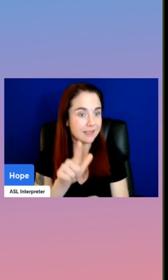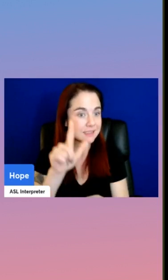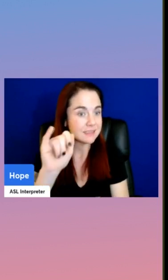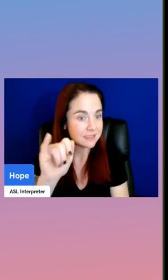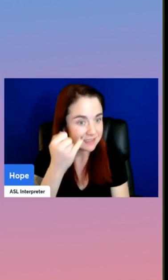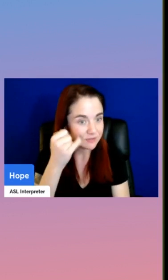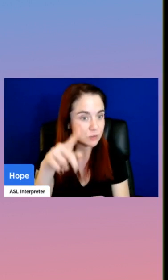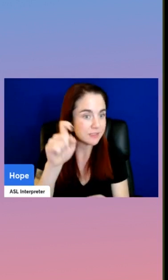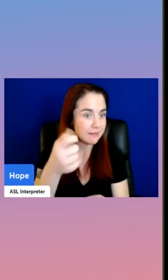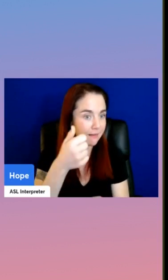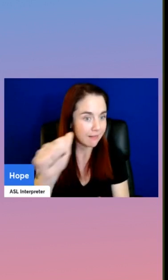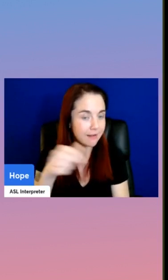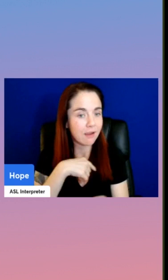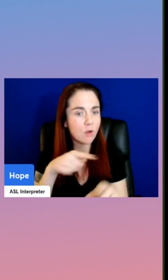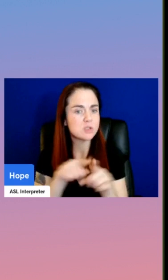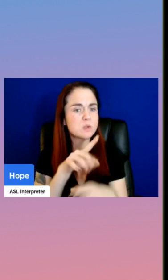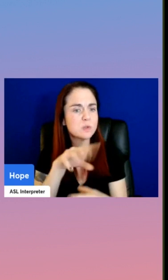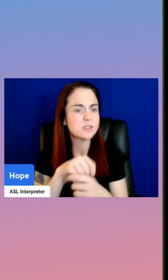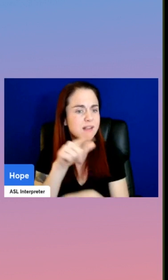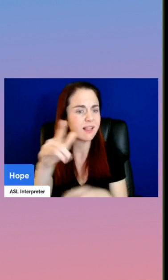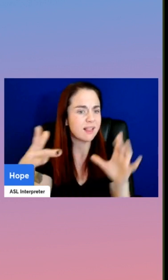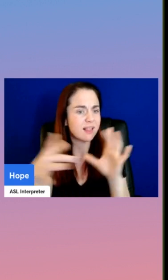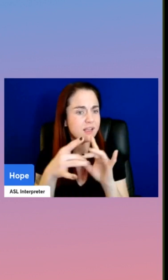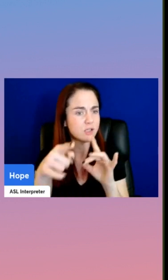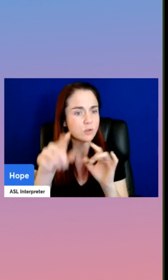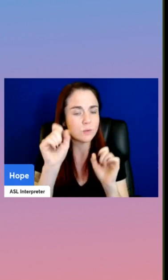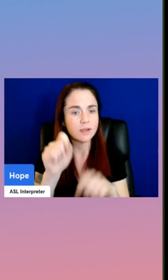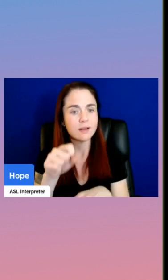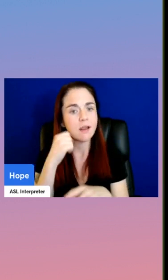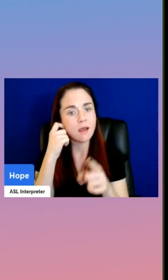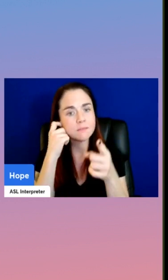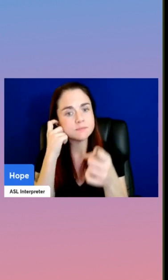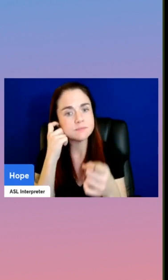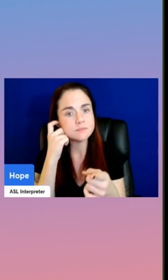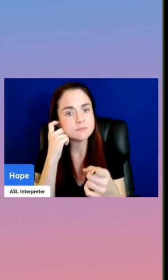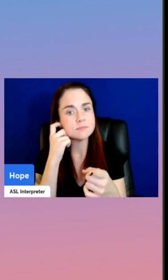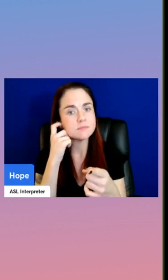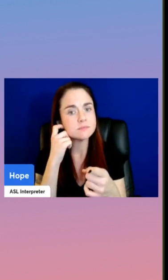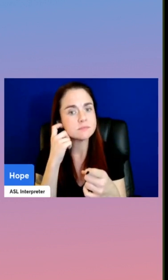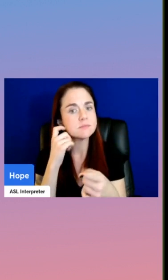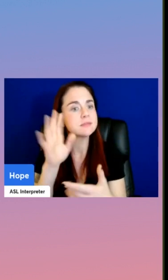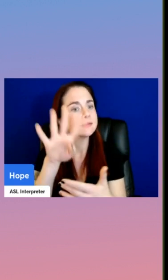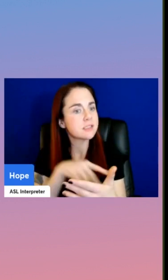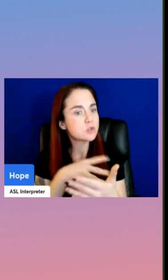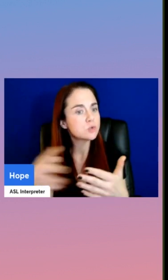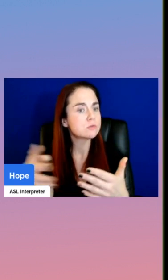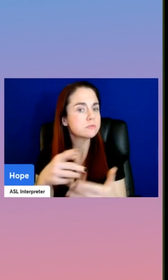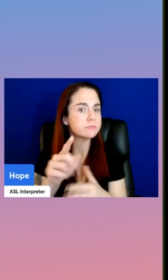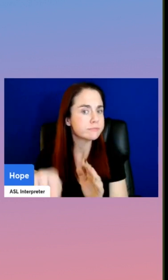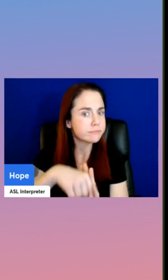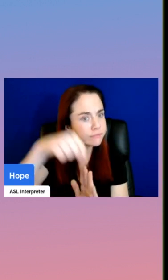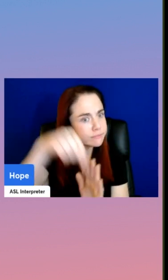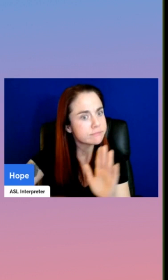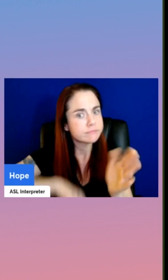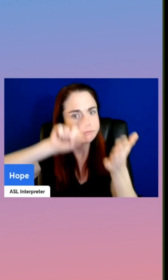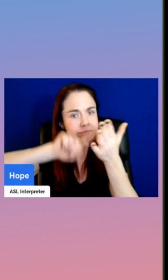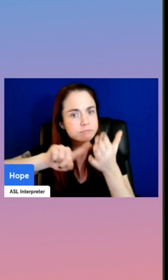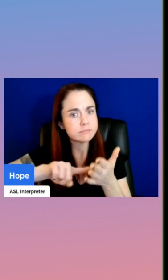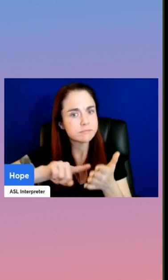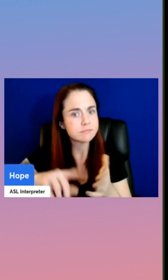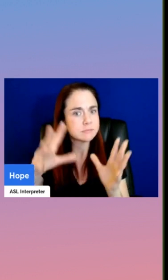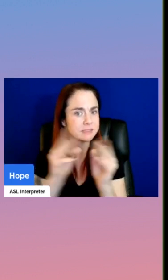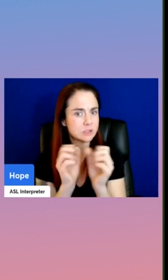anything. I also included the link for you to be able to schedule deep dive meetings with me in case you want to get to know more